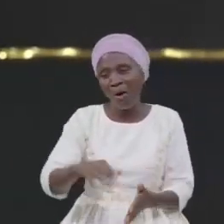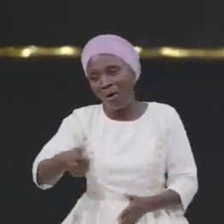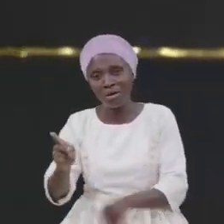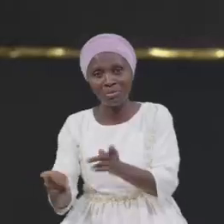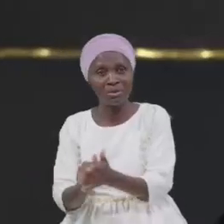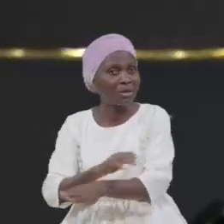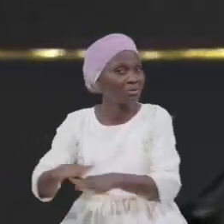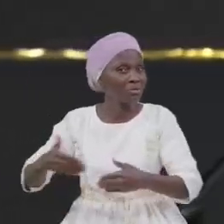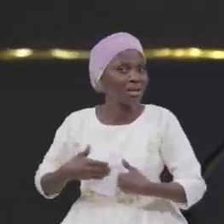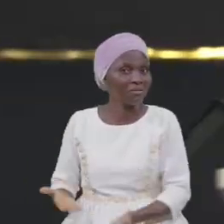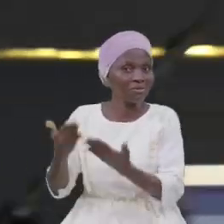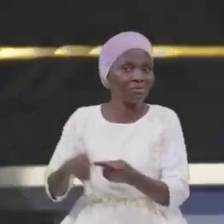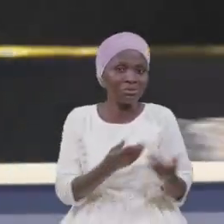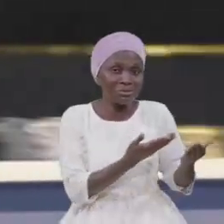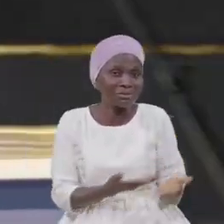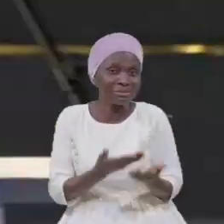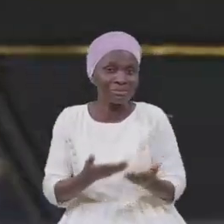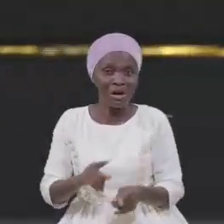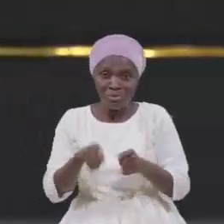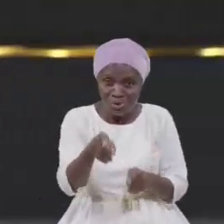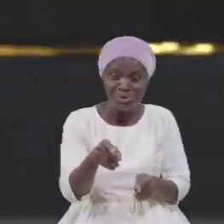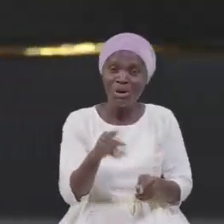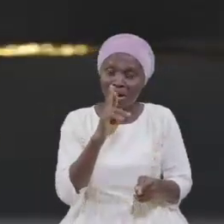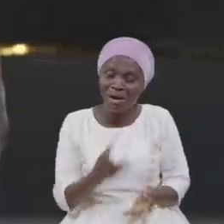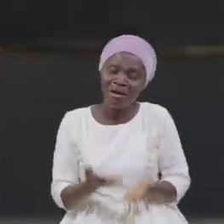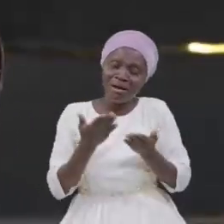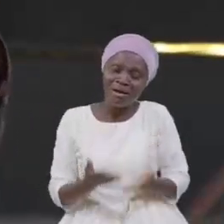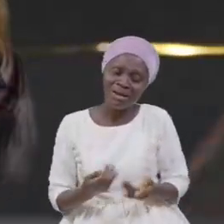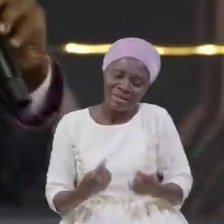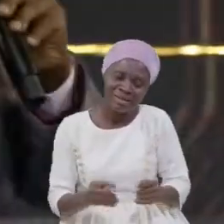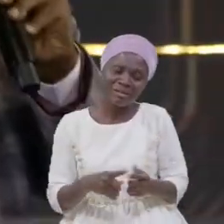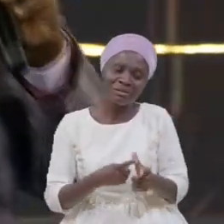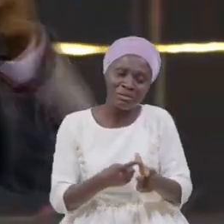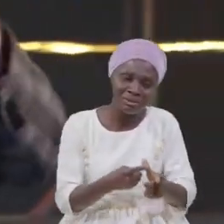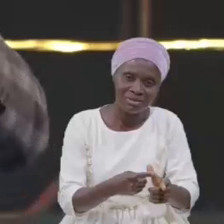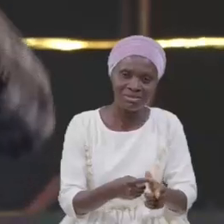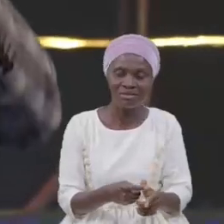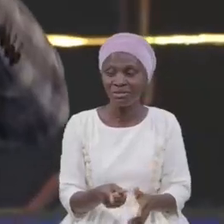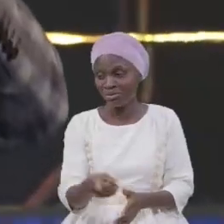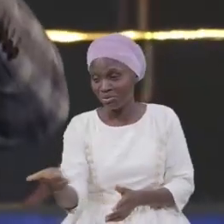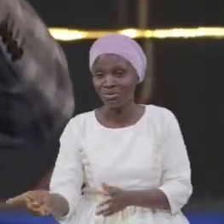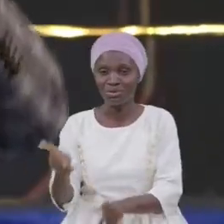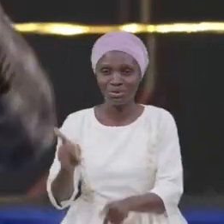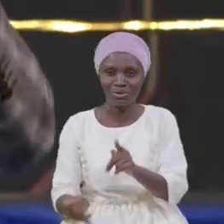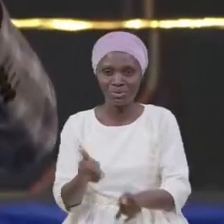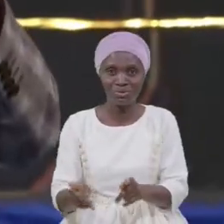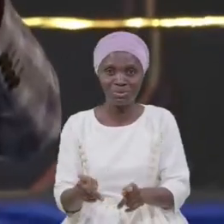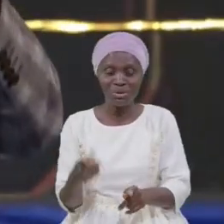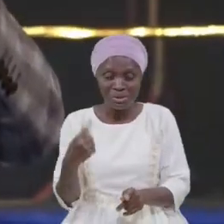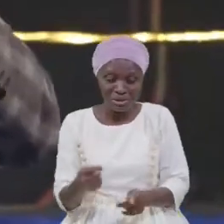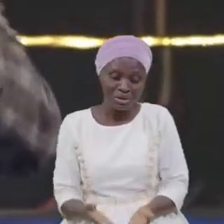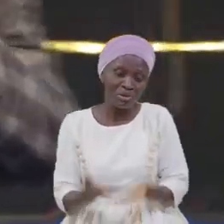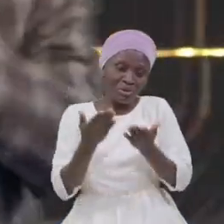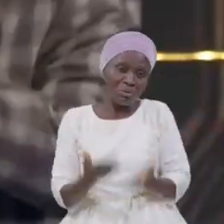carry, but you are carrying the load and you're trying to run. Such people, load carriers, they